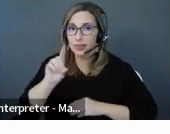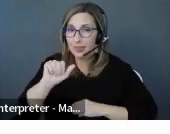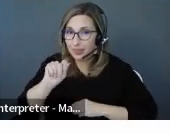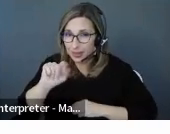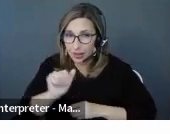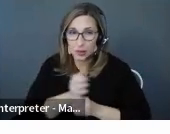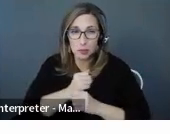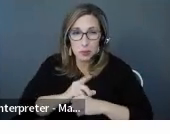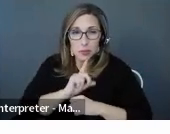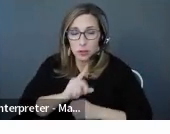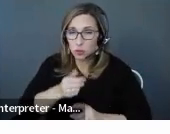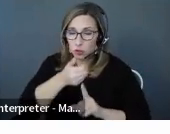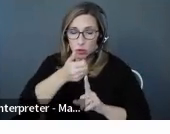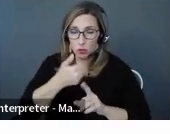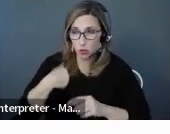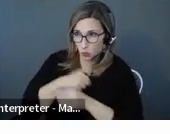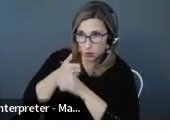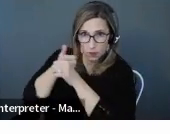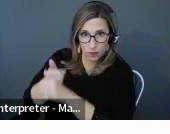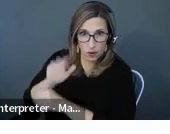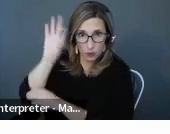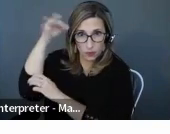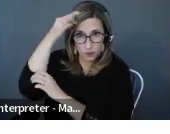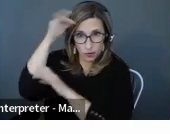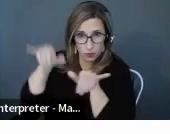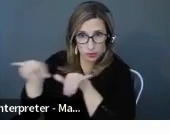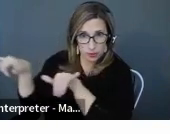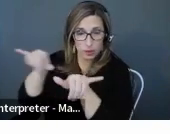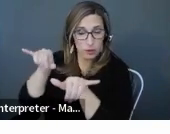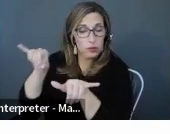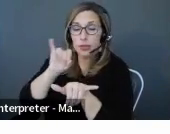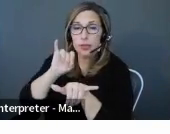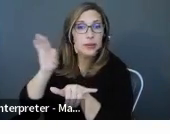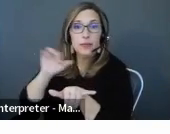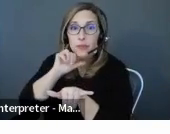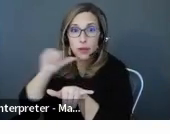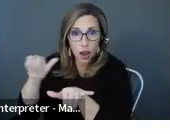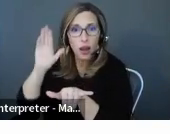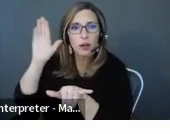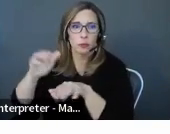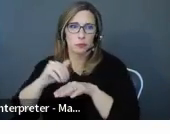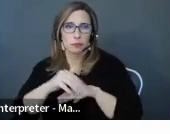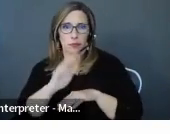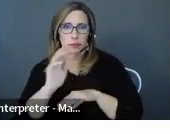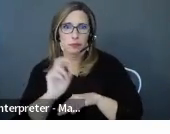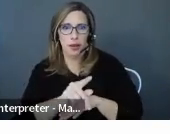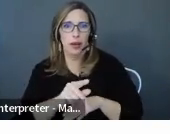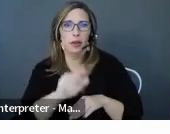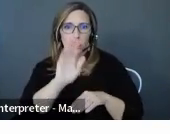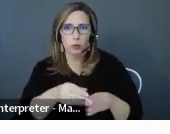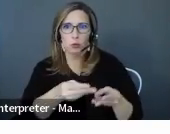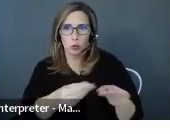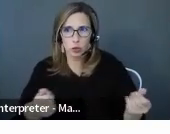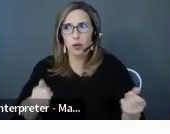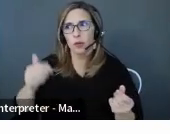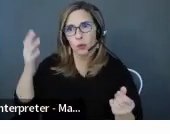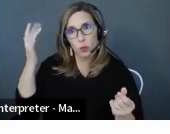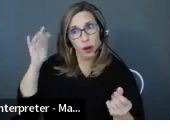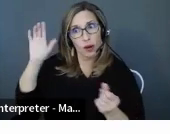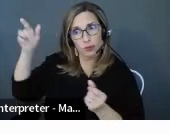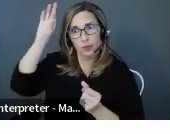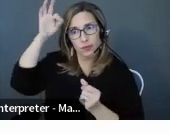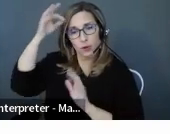each performance measure meets federal standards. If it does not meet federal standards, it is remediated as is required by federal law.